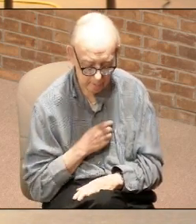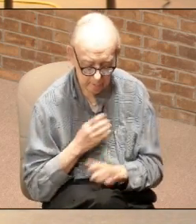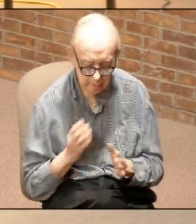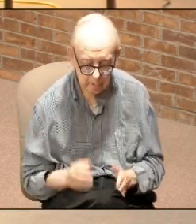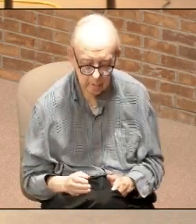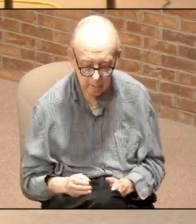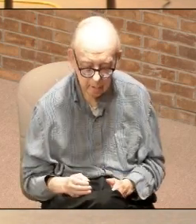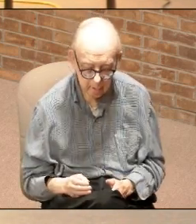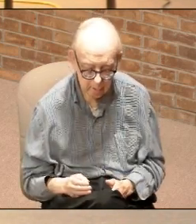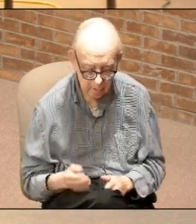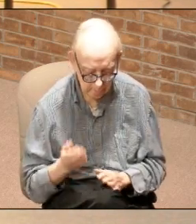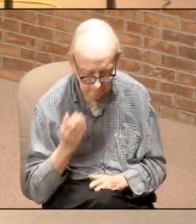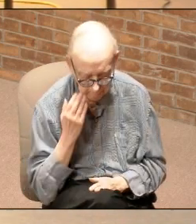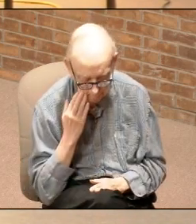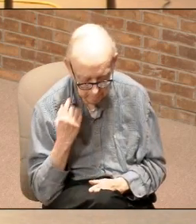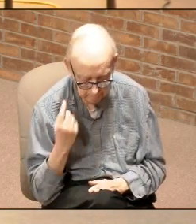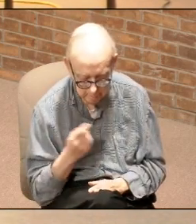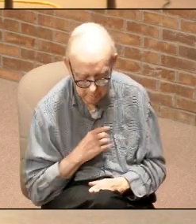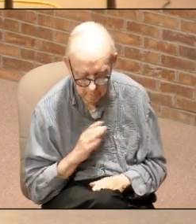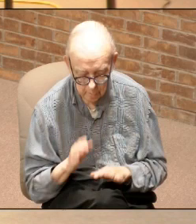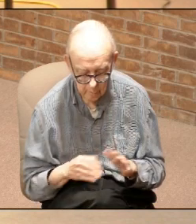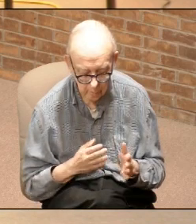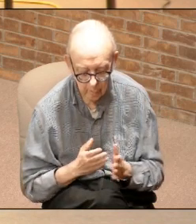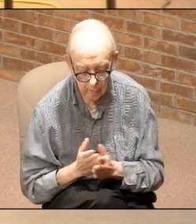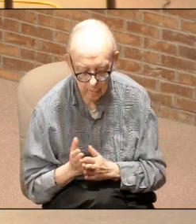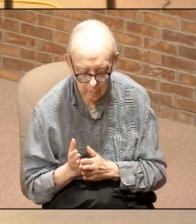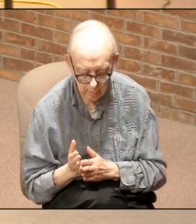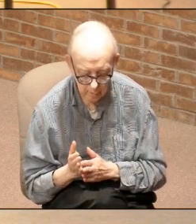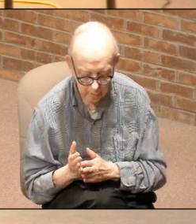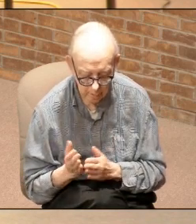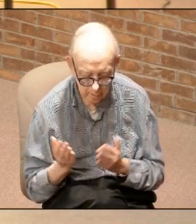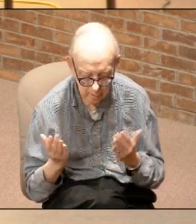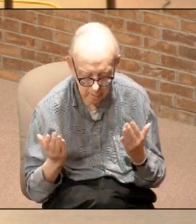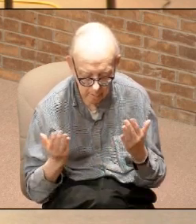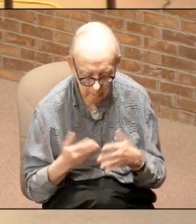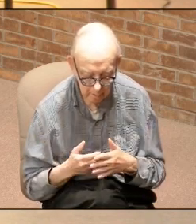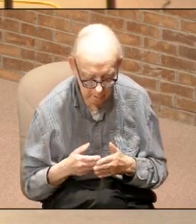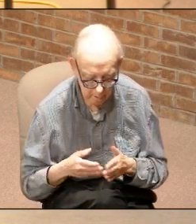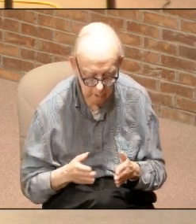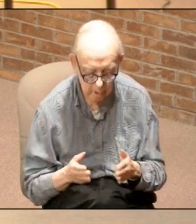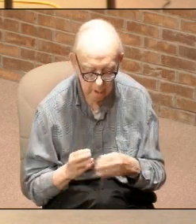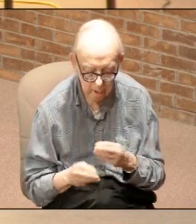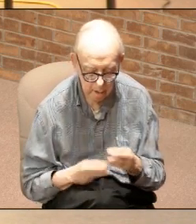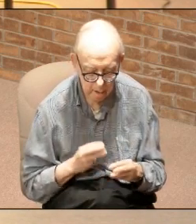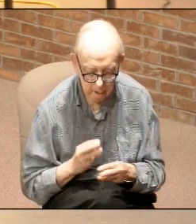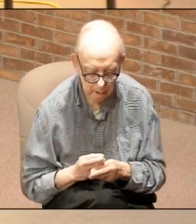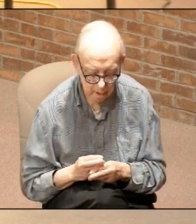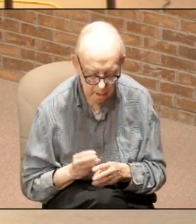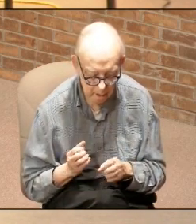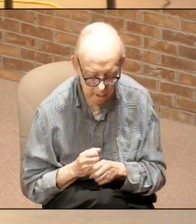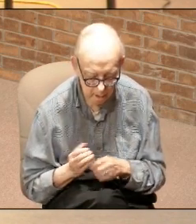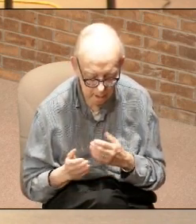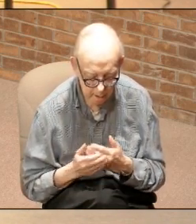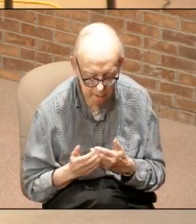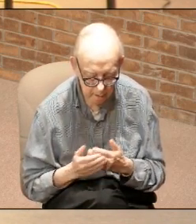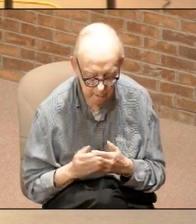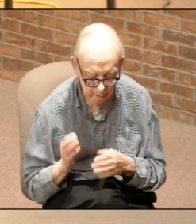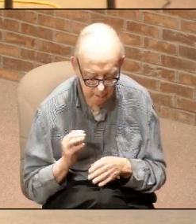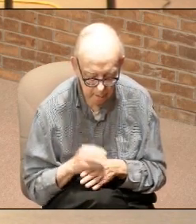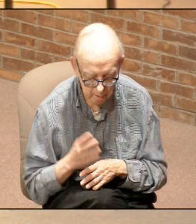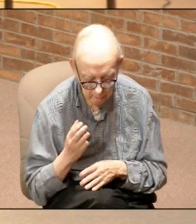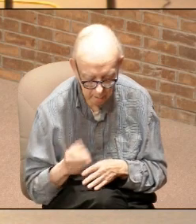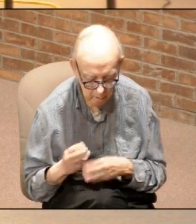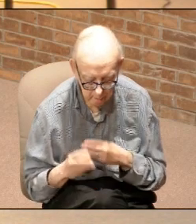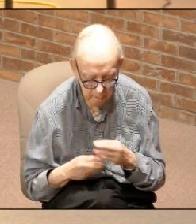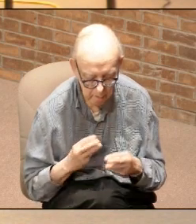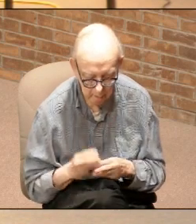christians know that we're walking through a dark alley in this world and it's getting close to midnight why